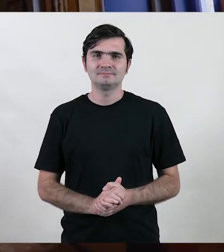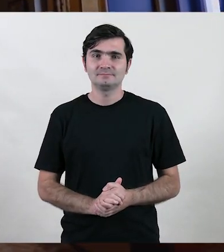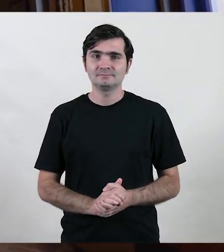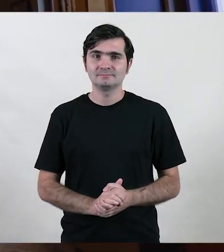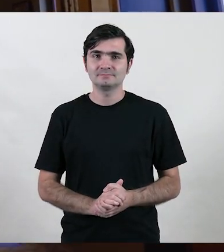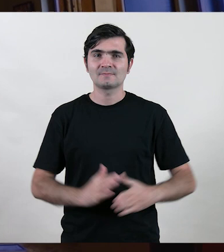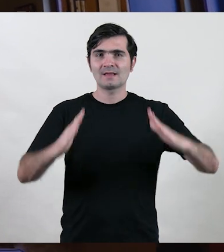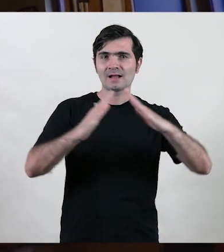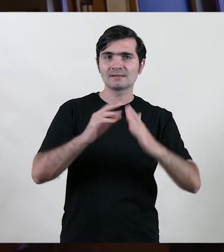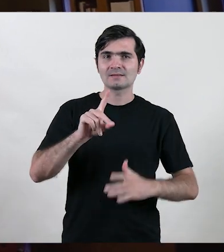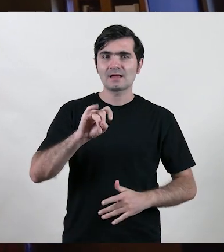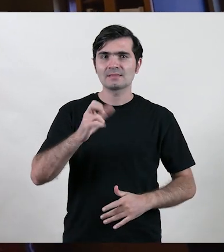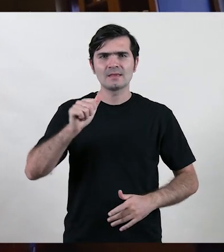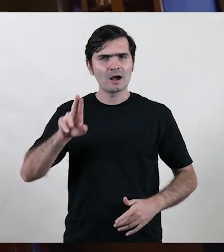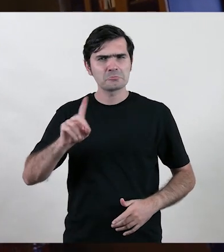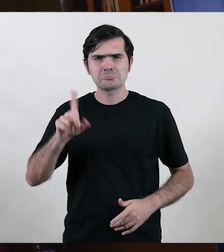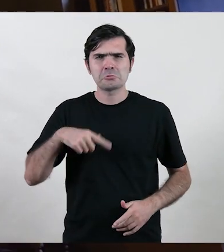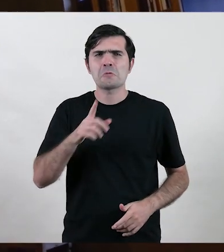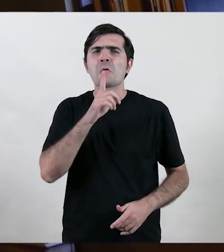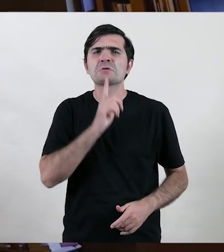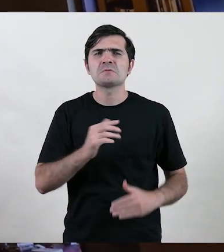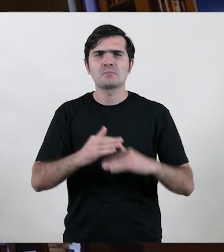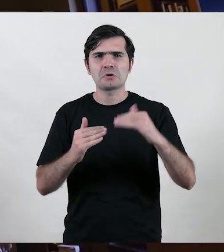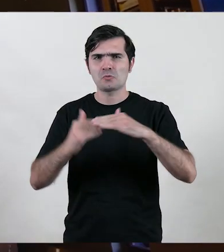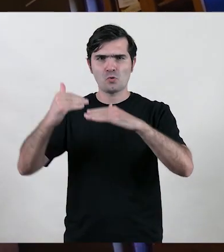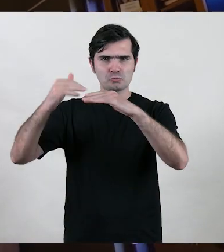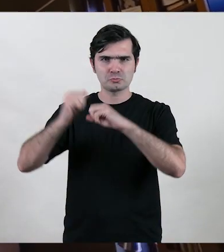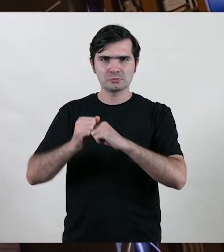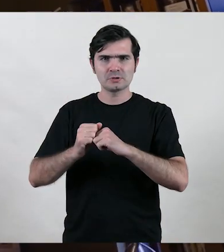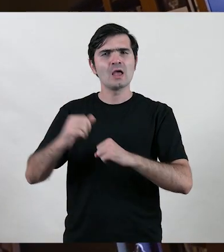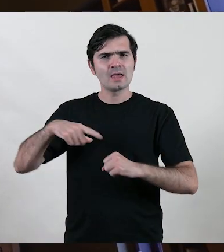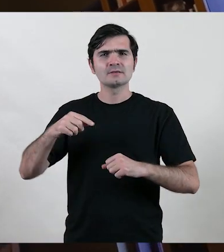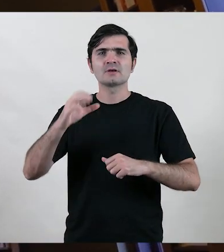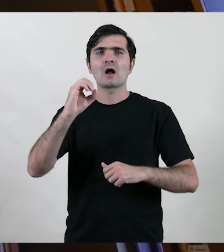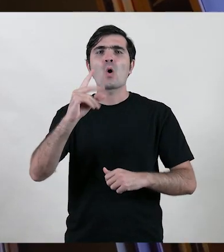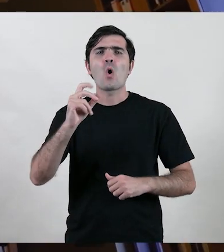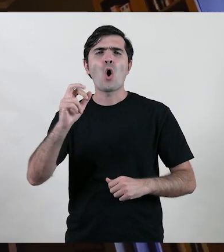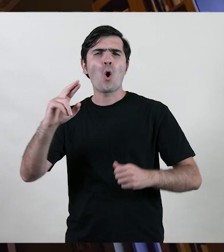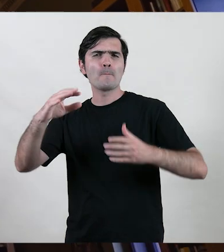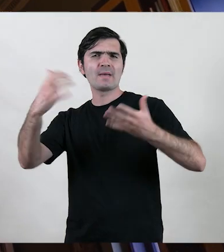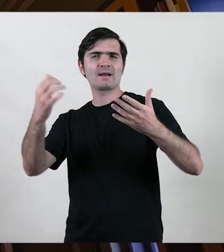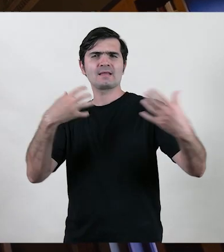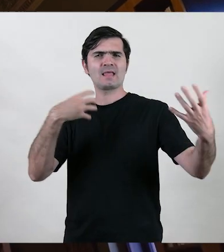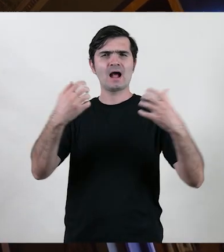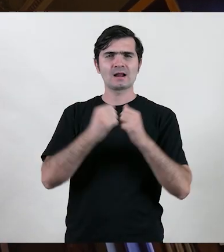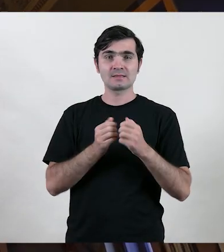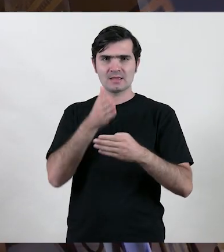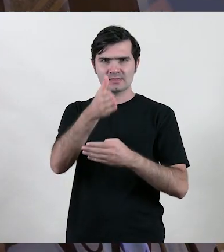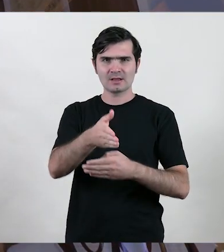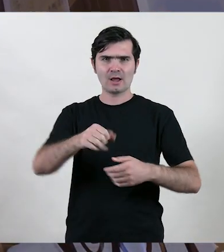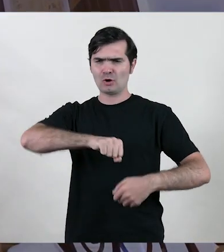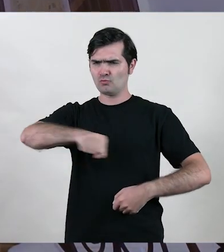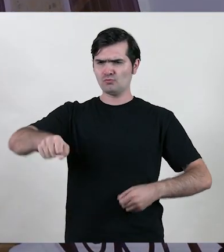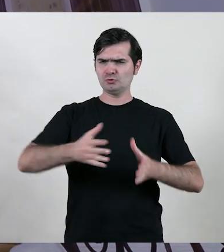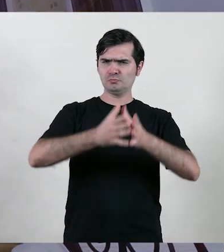The Dianu House is not just a simple construction, but a unique work of art. The entrance with imposing